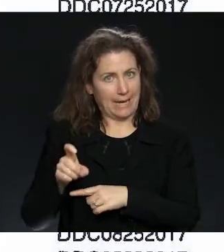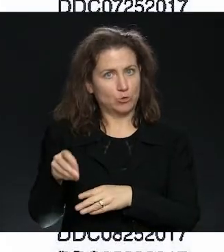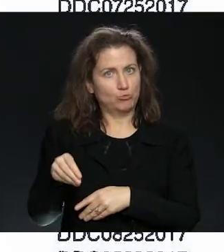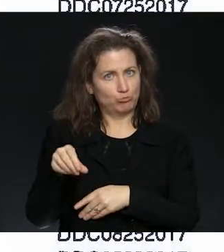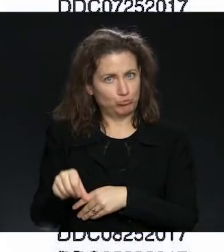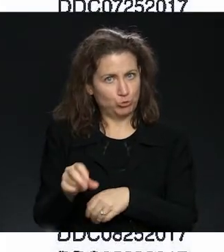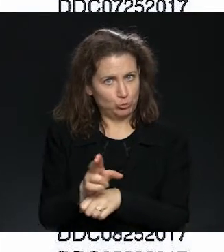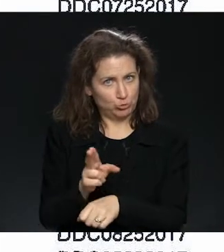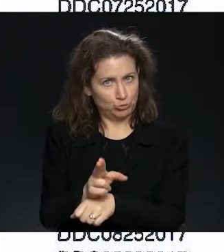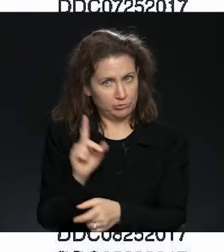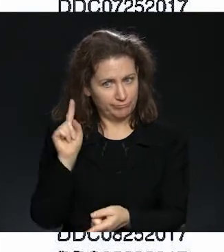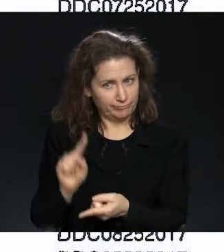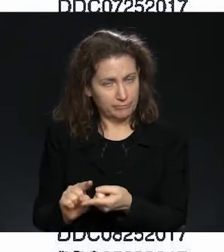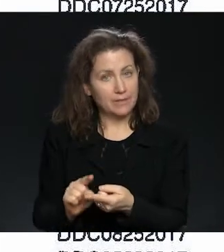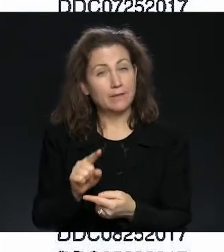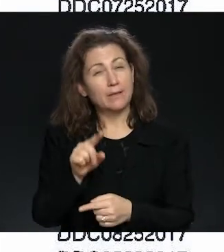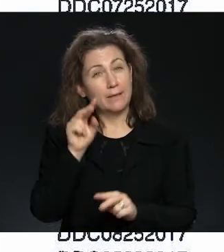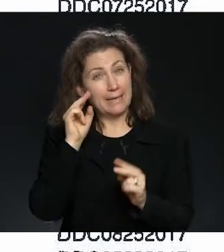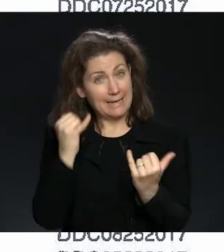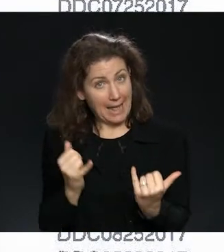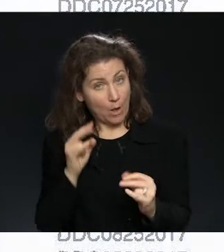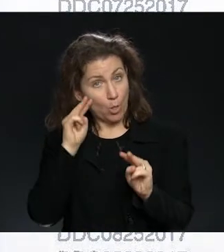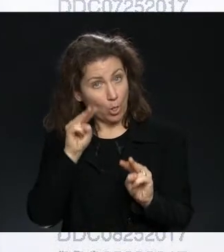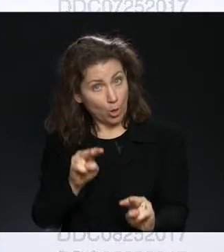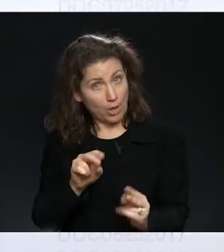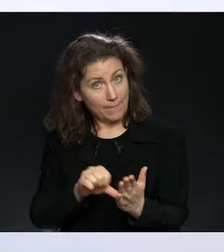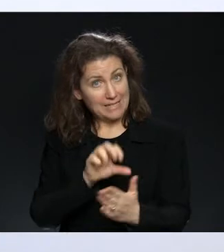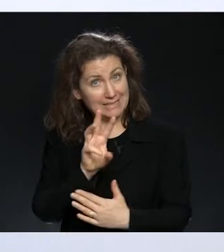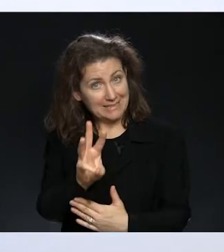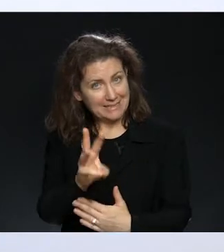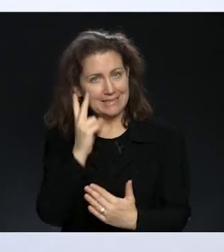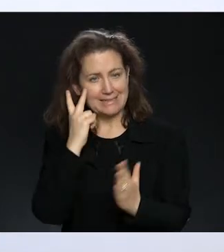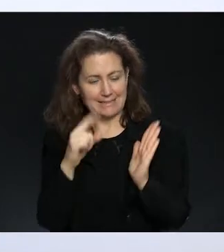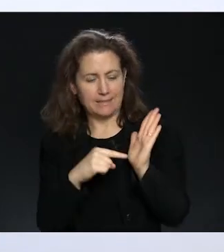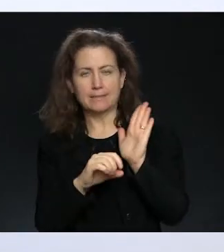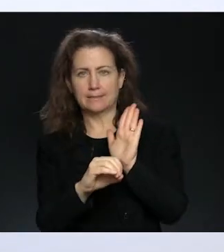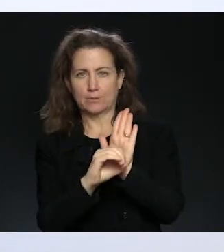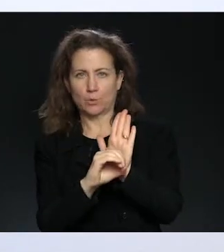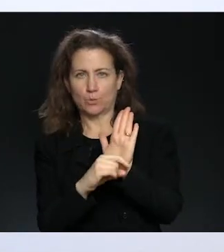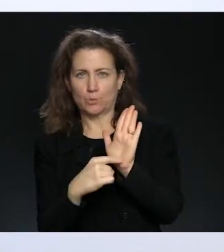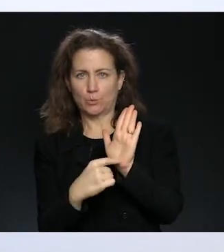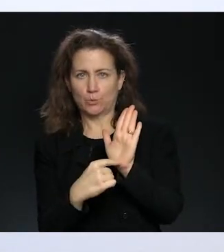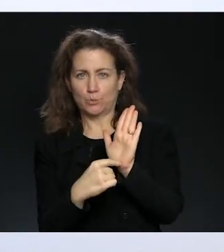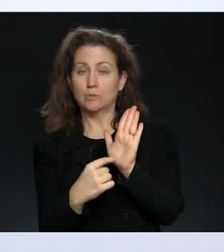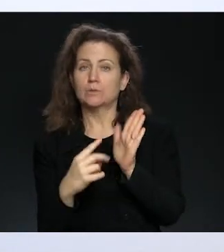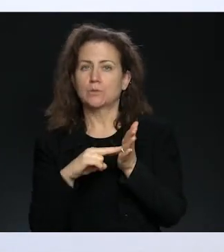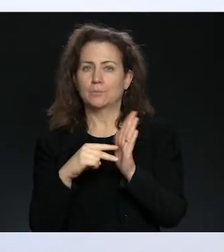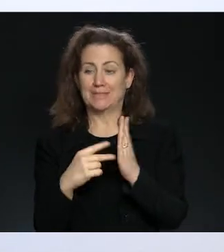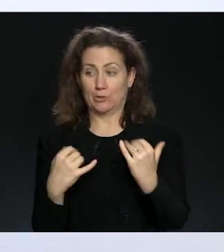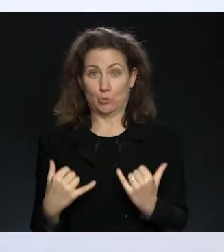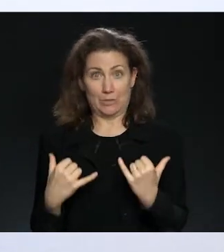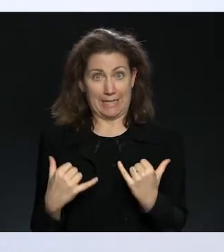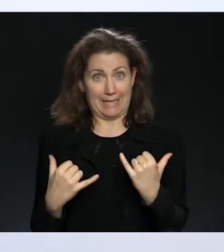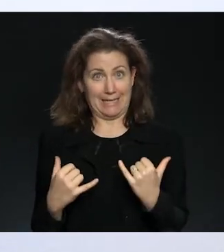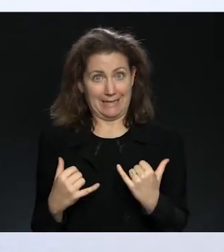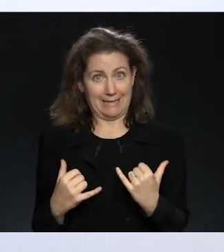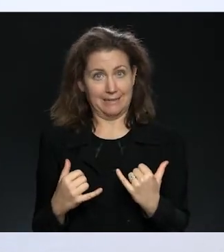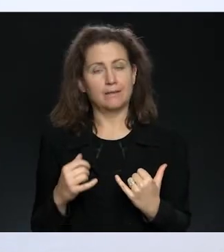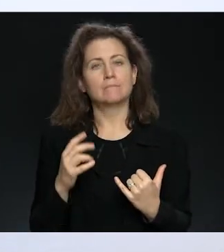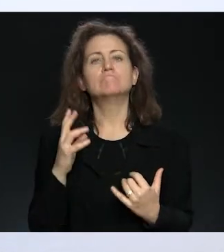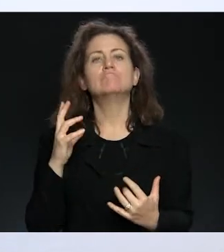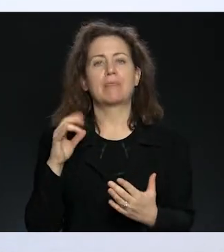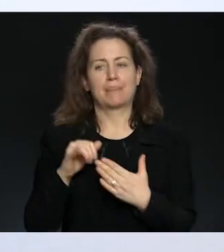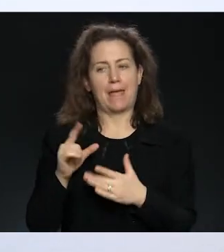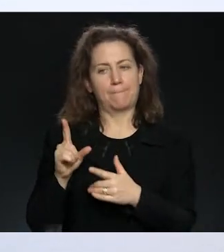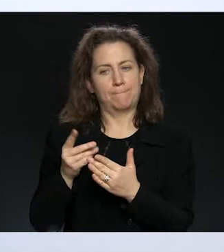you're going to see that now that is 0. So as of today, we have drawn down all of 2016 funds.